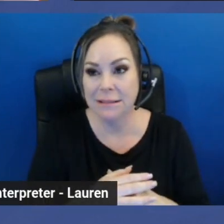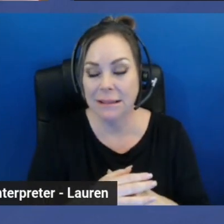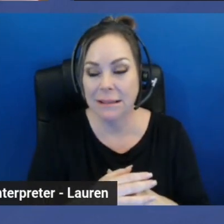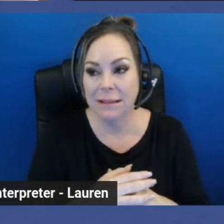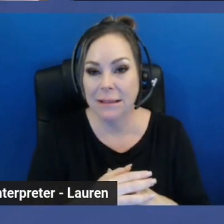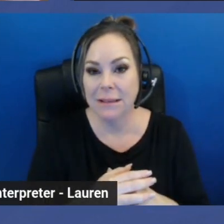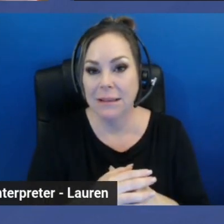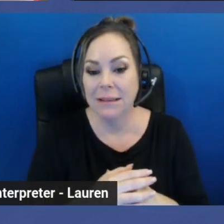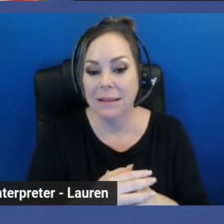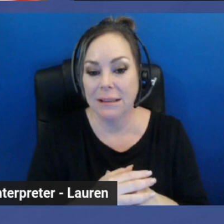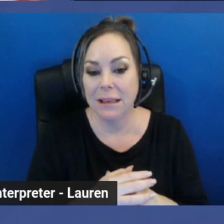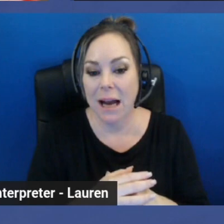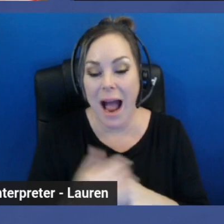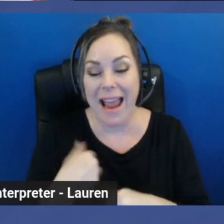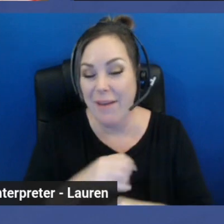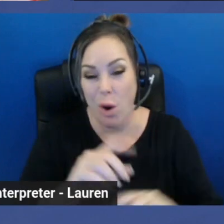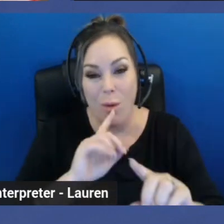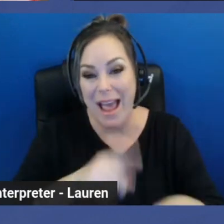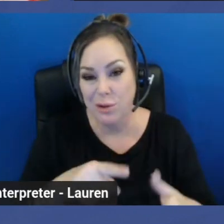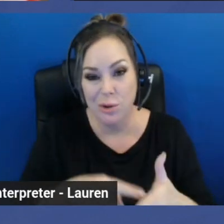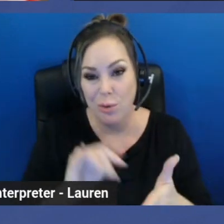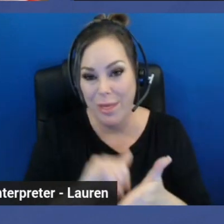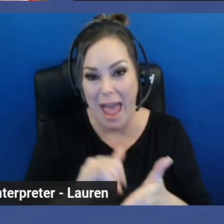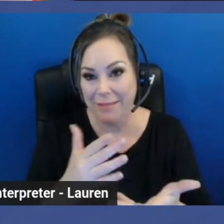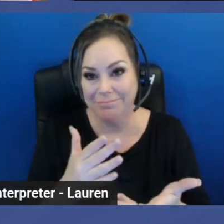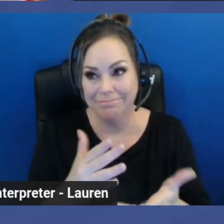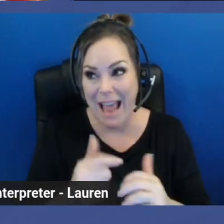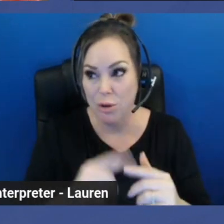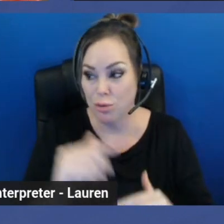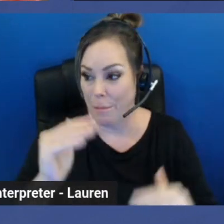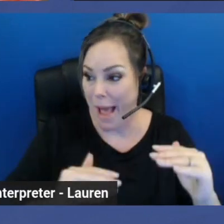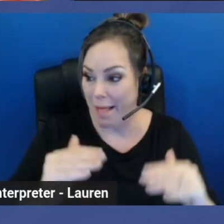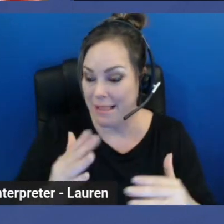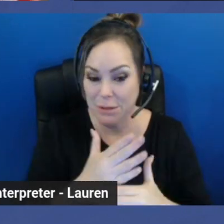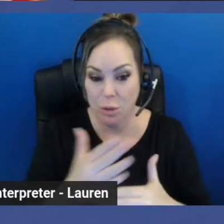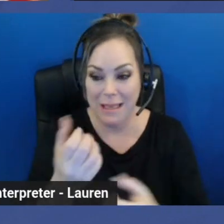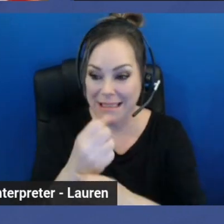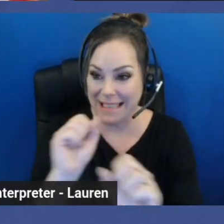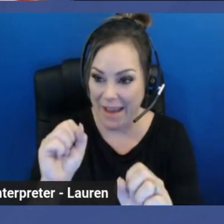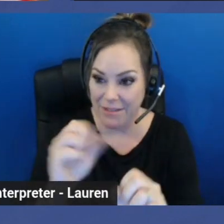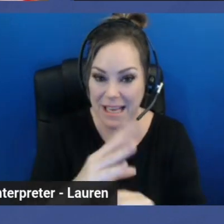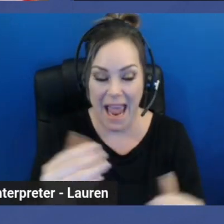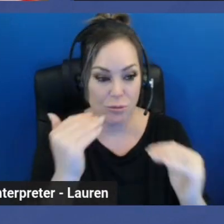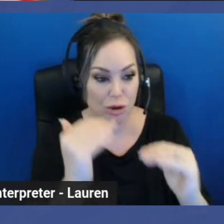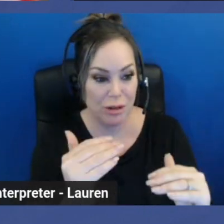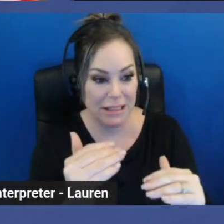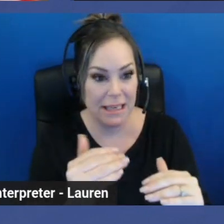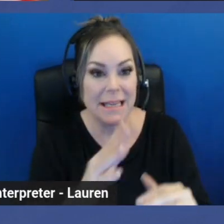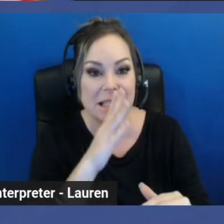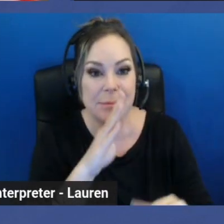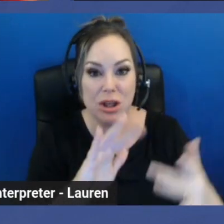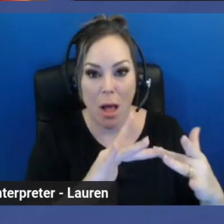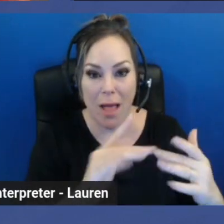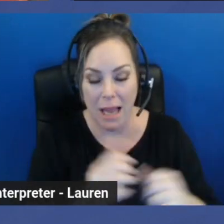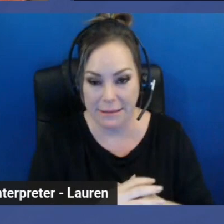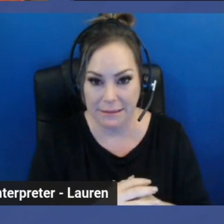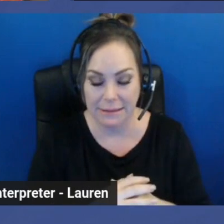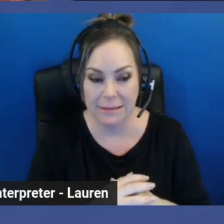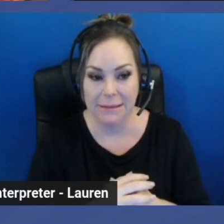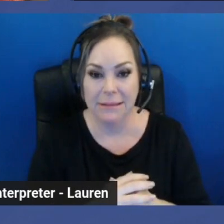that I don't have an answer to strike a balance between safety and restricting speech online.